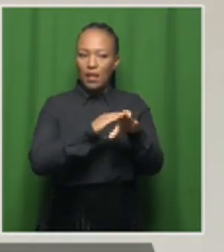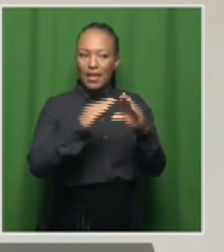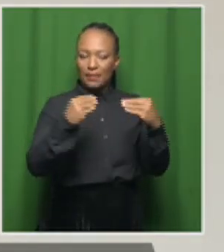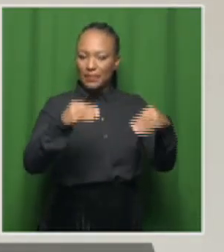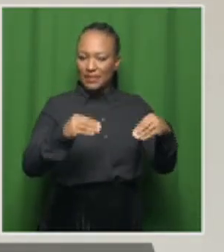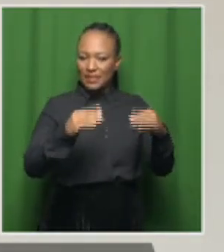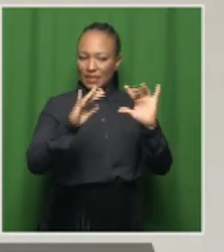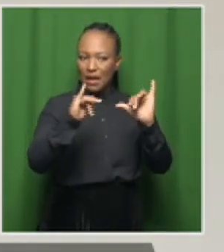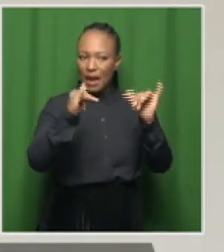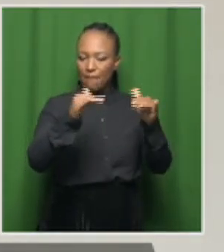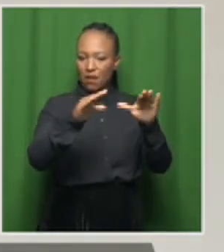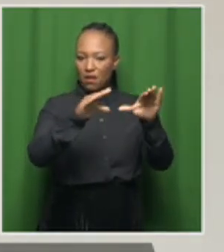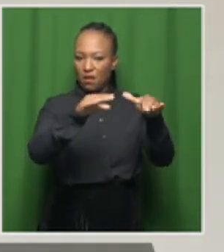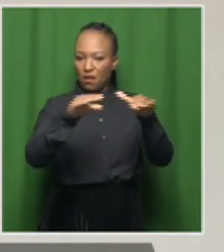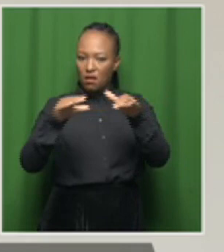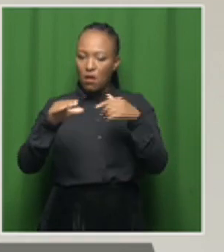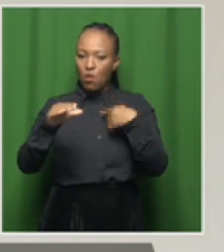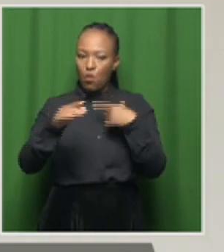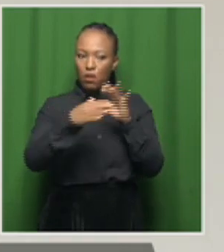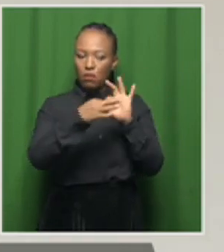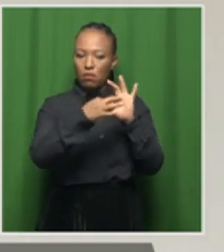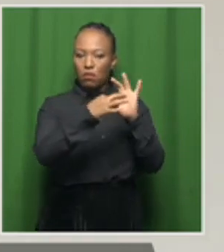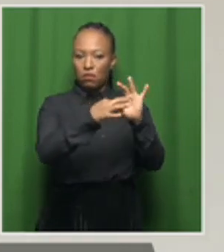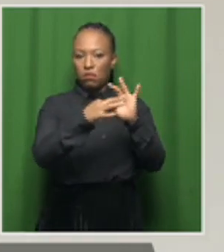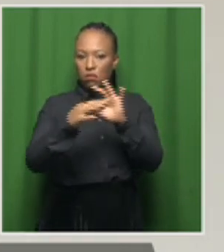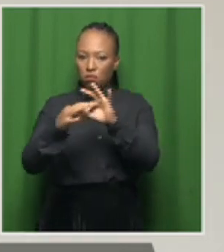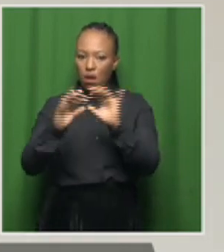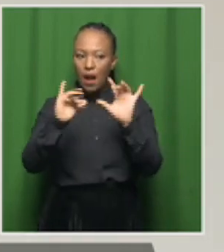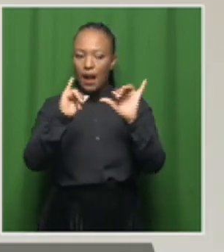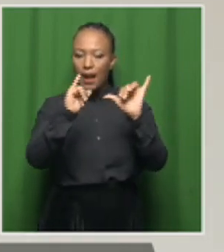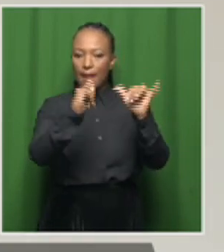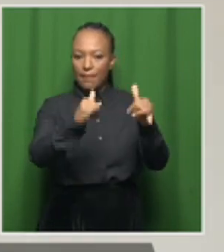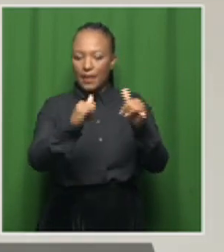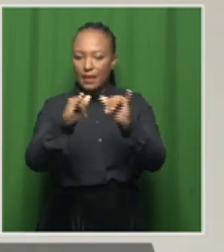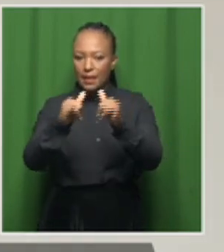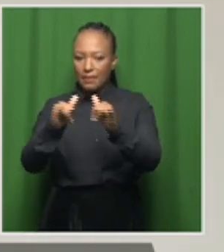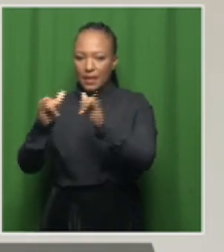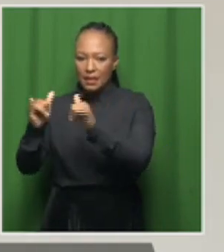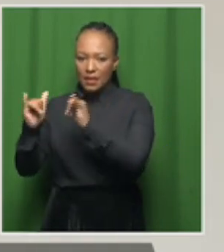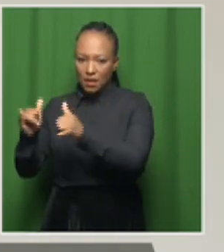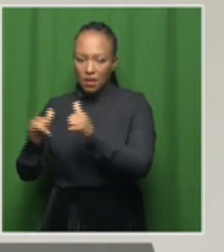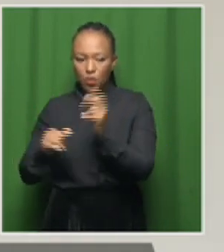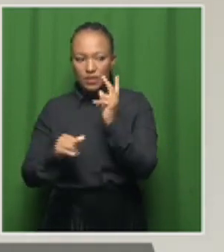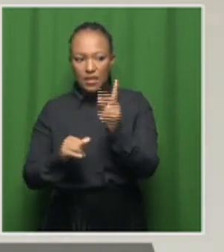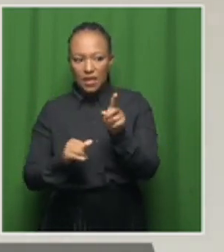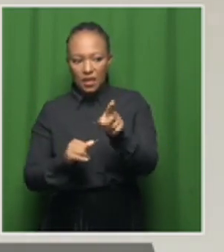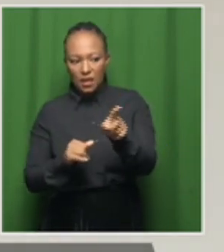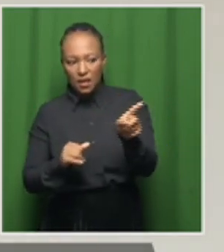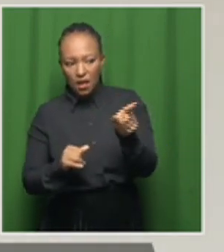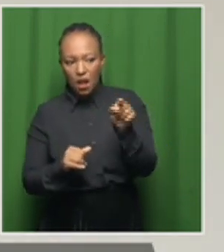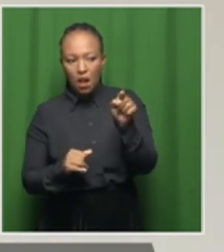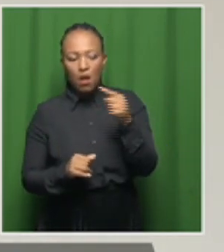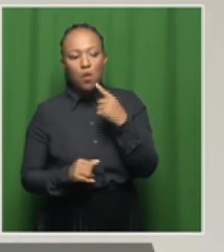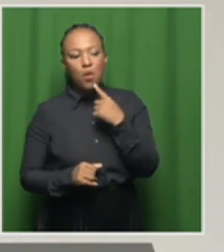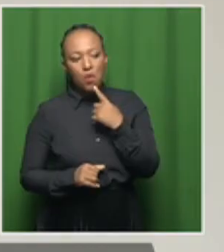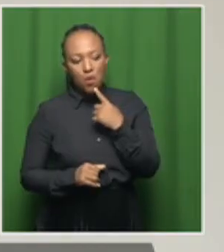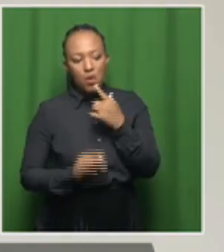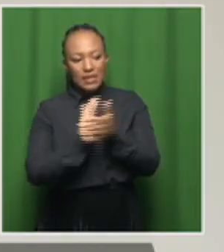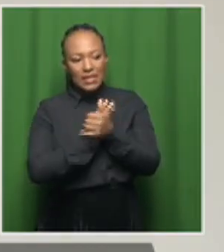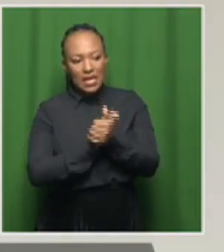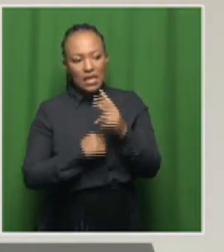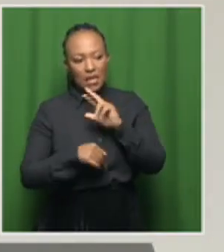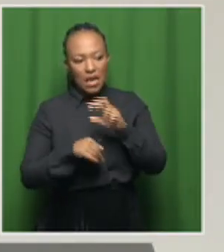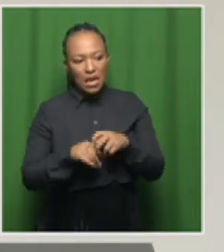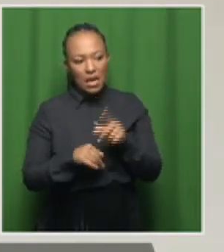So because we have that close relationship with employers, we then see from the employers what skill sets they're looking for, what are the